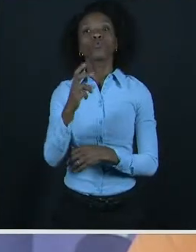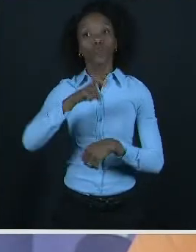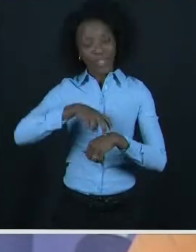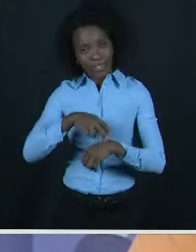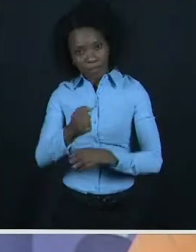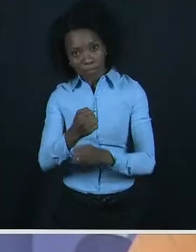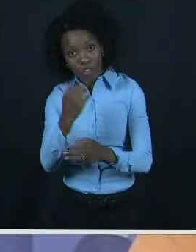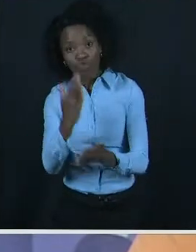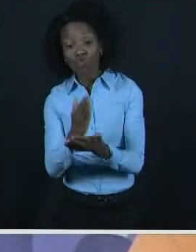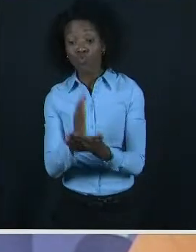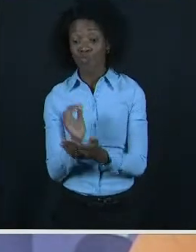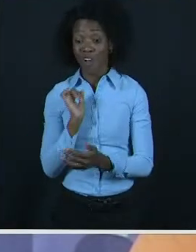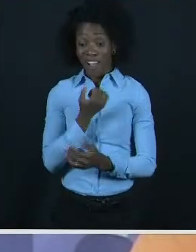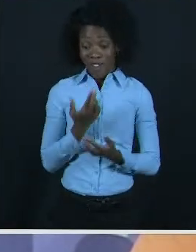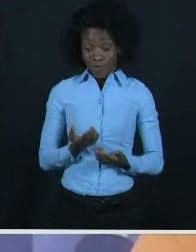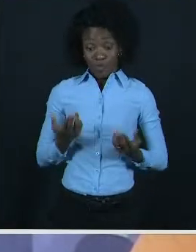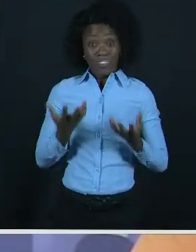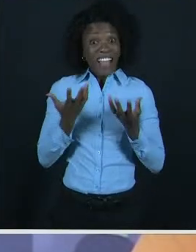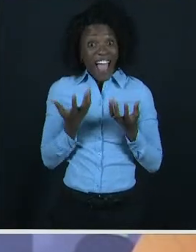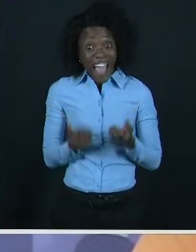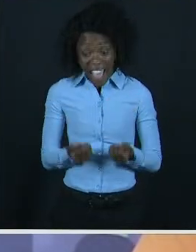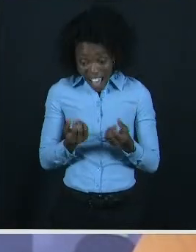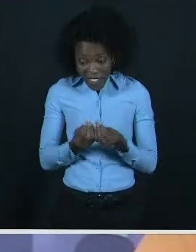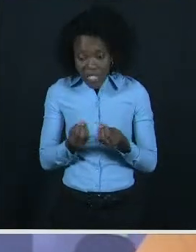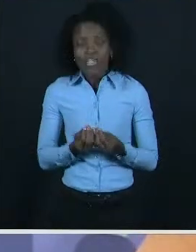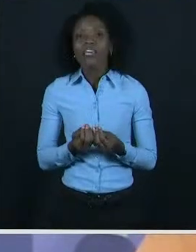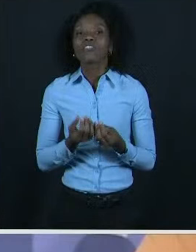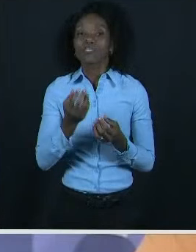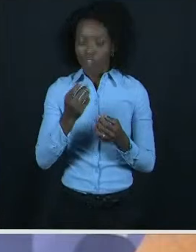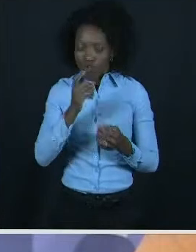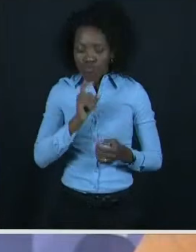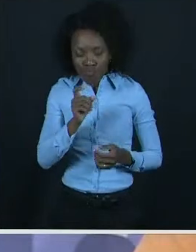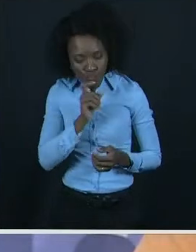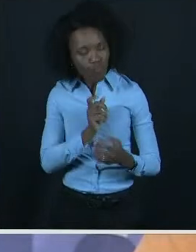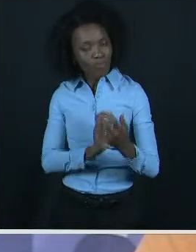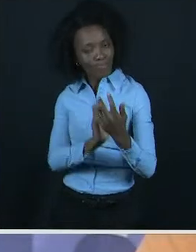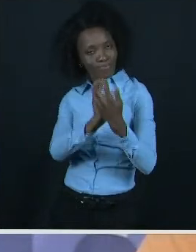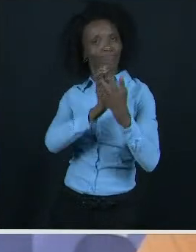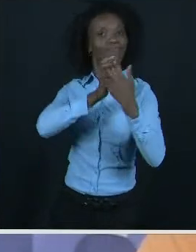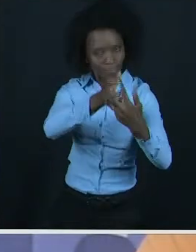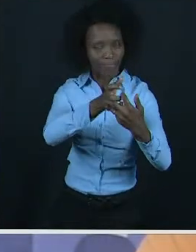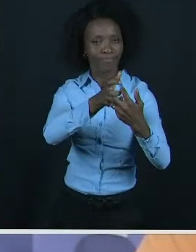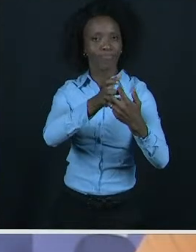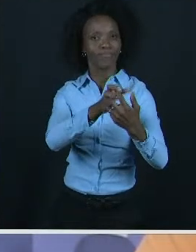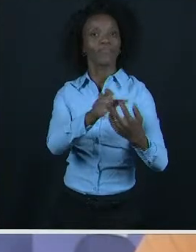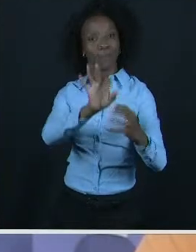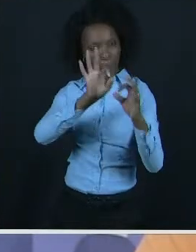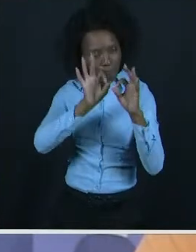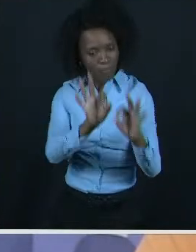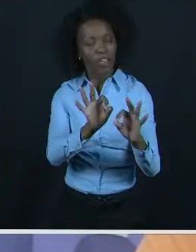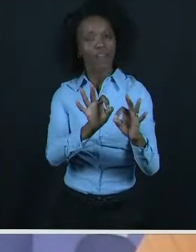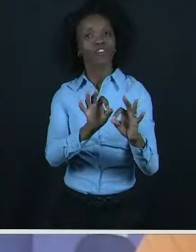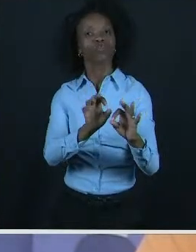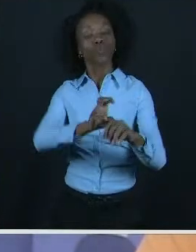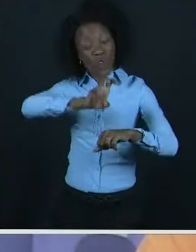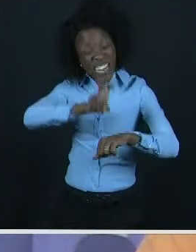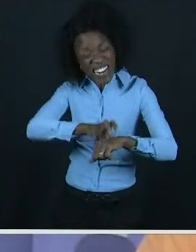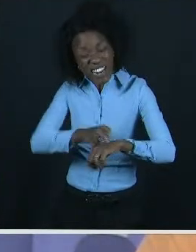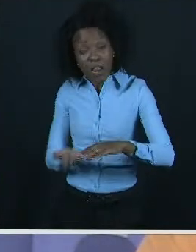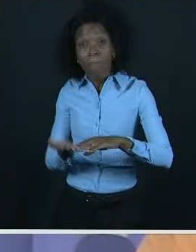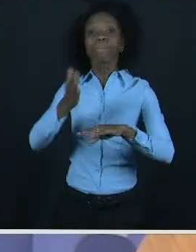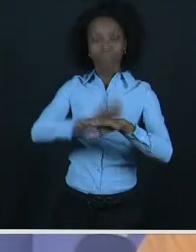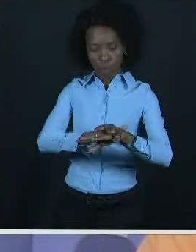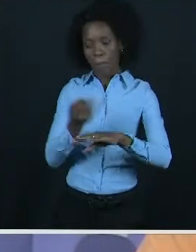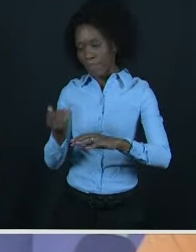ensure that our resources are being directed to exactly where there is the greatest need